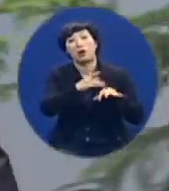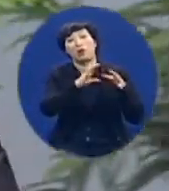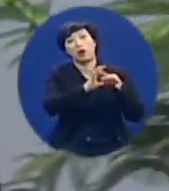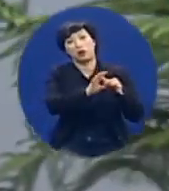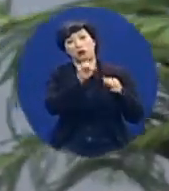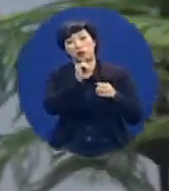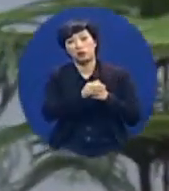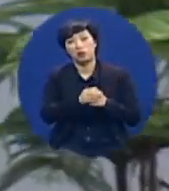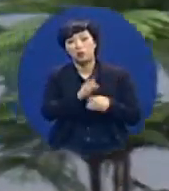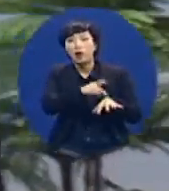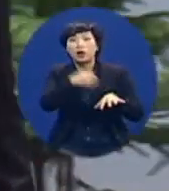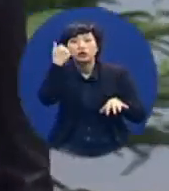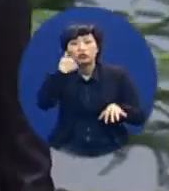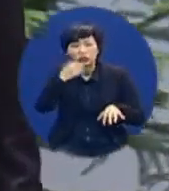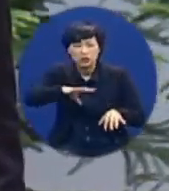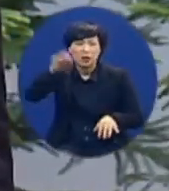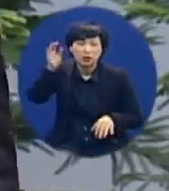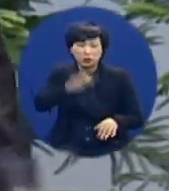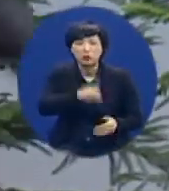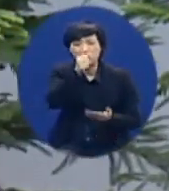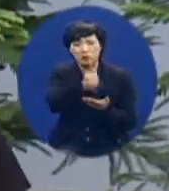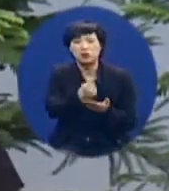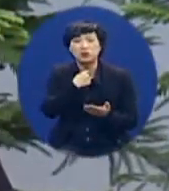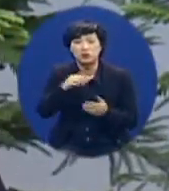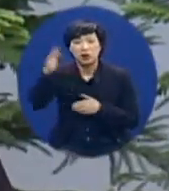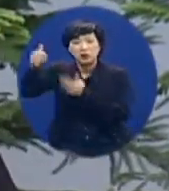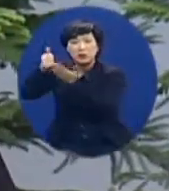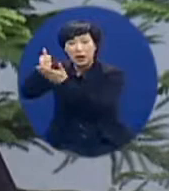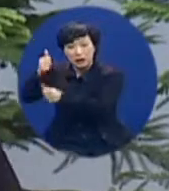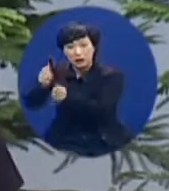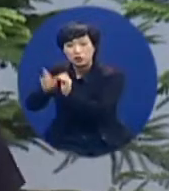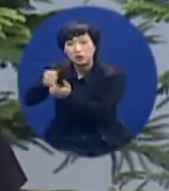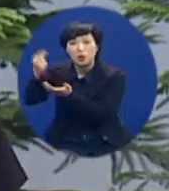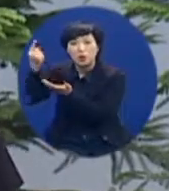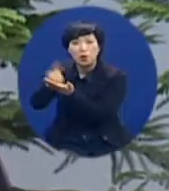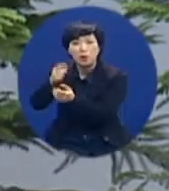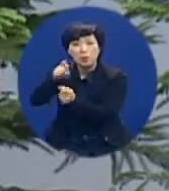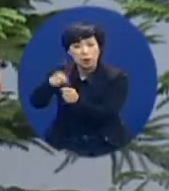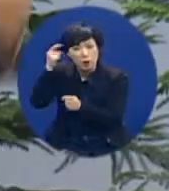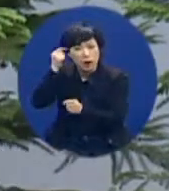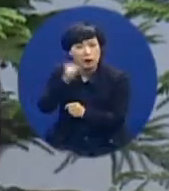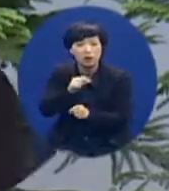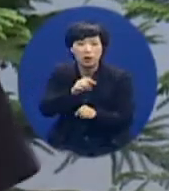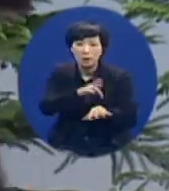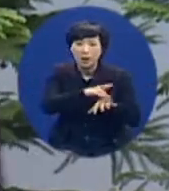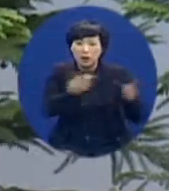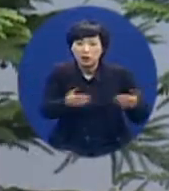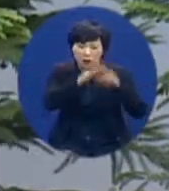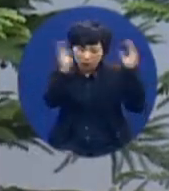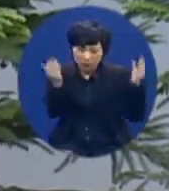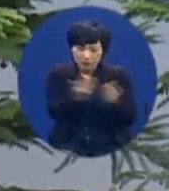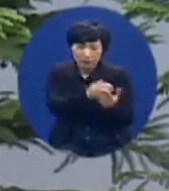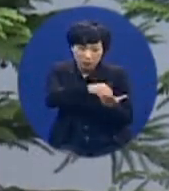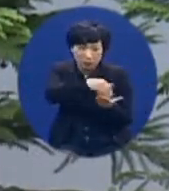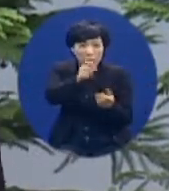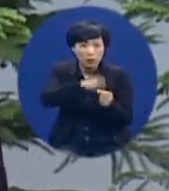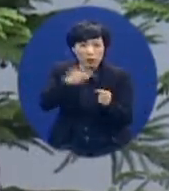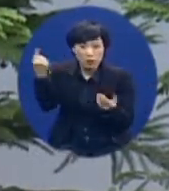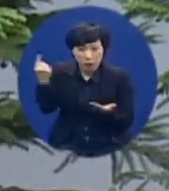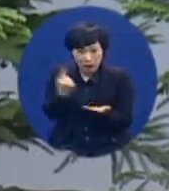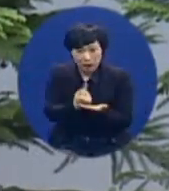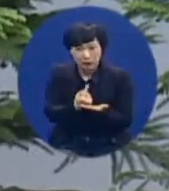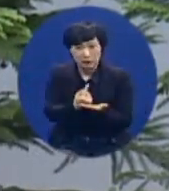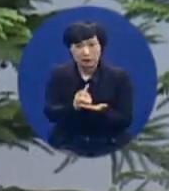devil, because the devil has been sinning from the beginning. The reason the Son of God appeared was